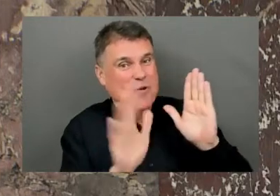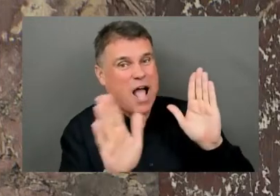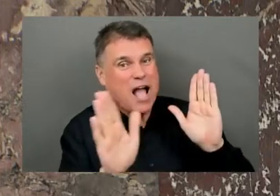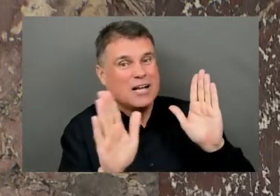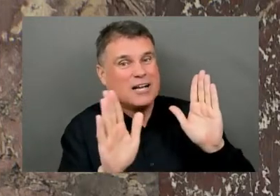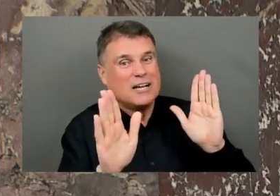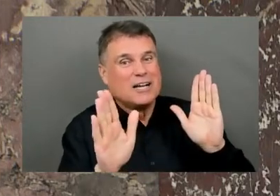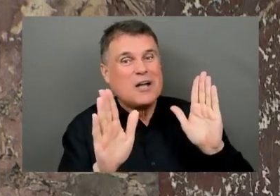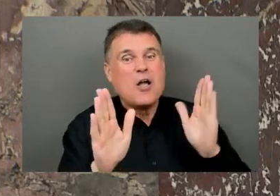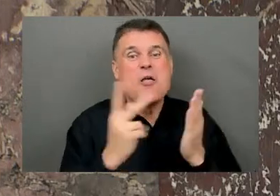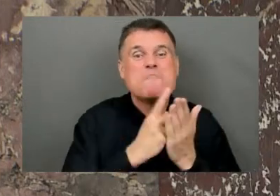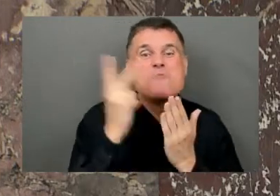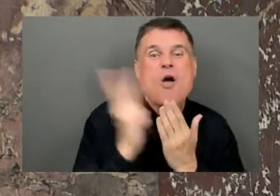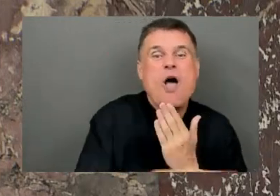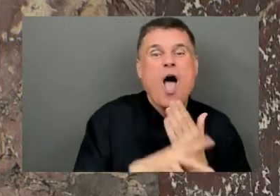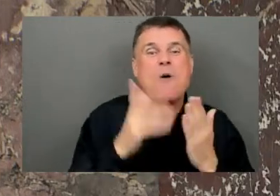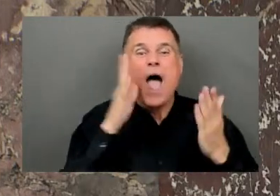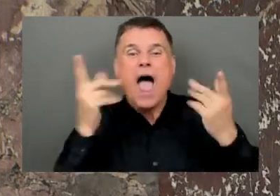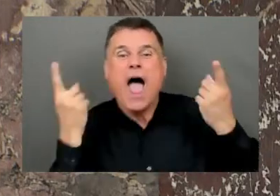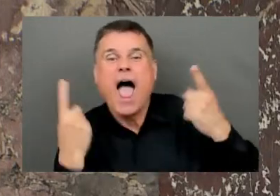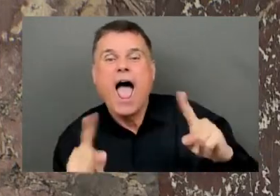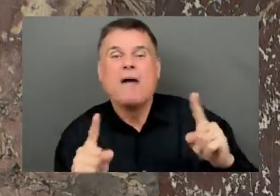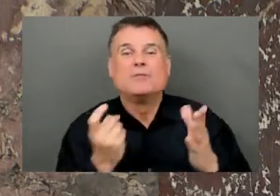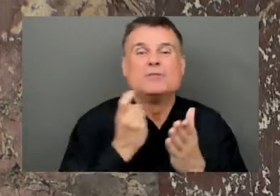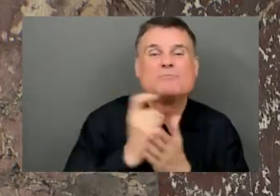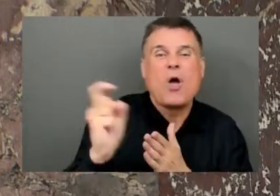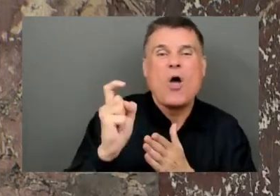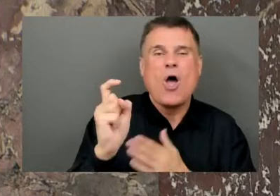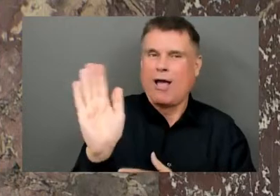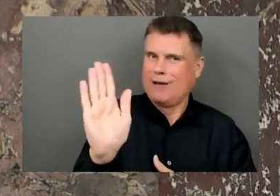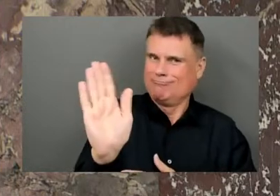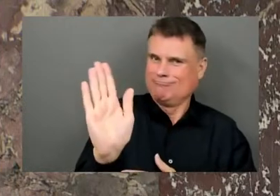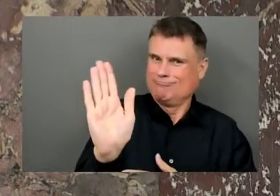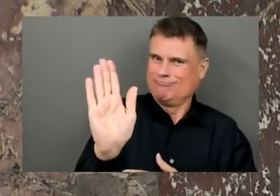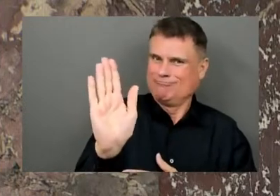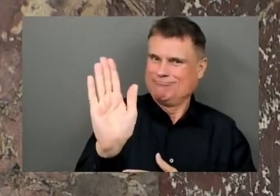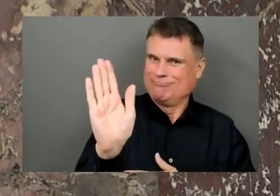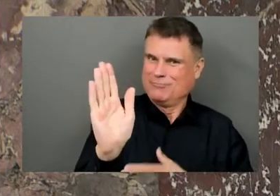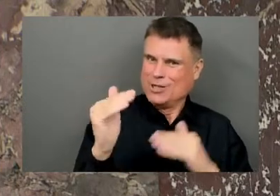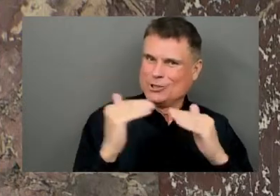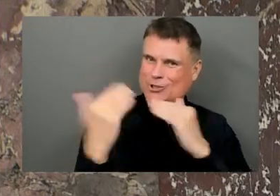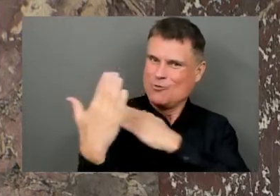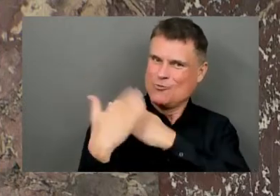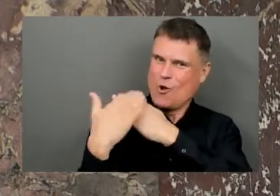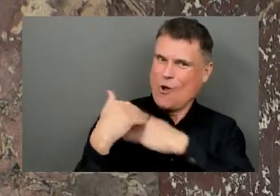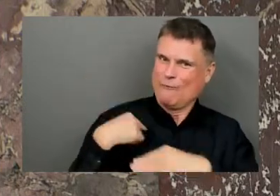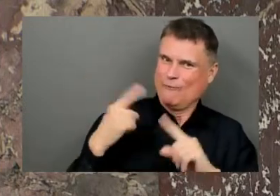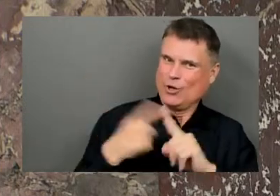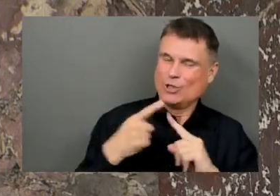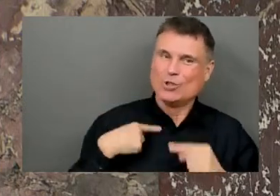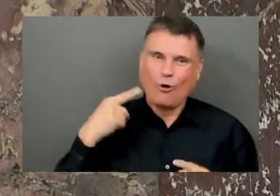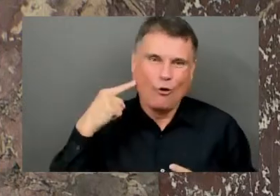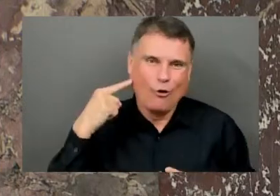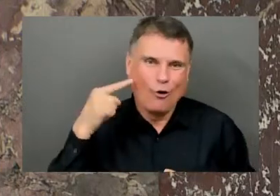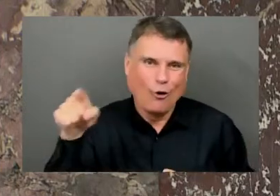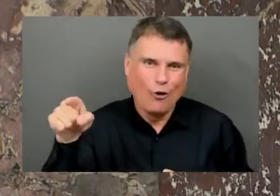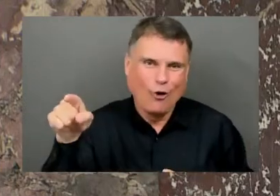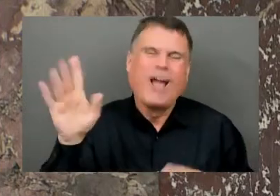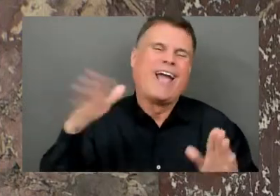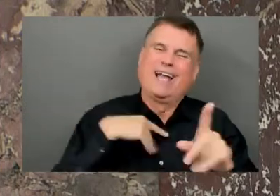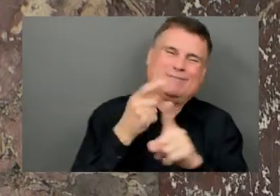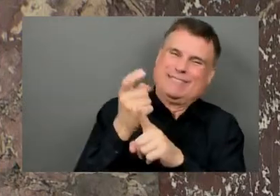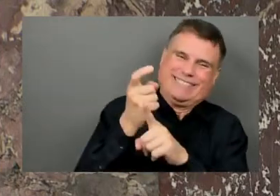Joining us in the House today, two members of the admin team from the Premier's office. All members here know we couldn't do our jobs without our administrative